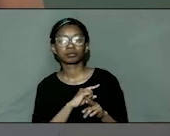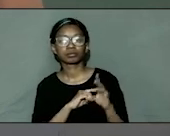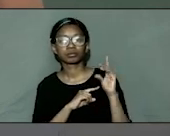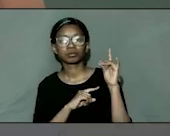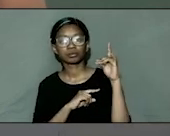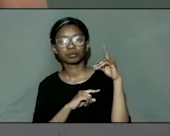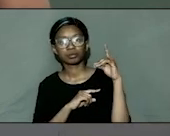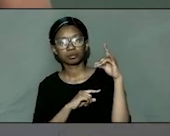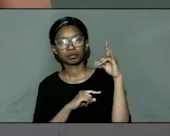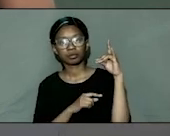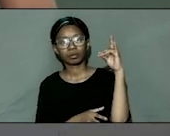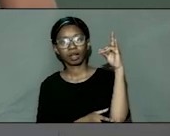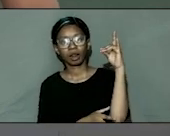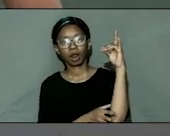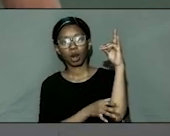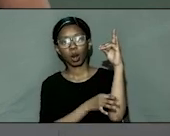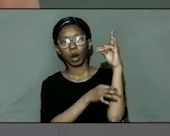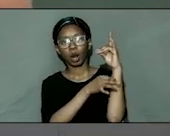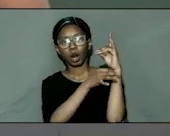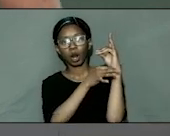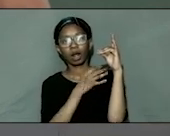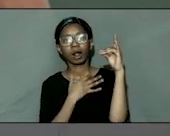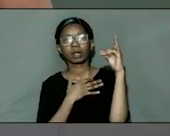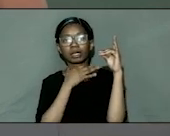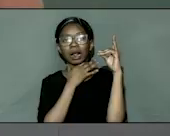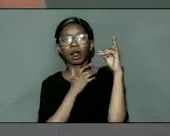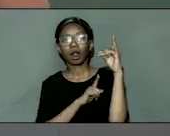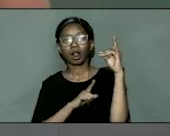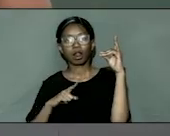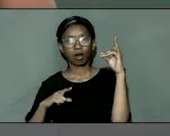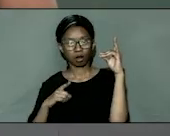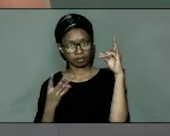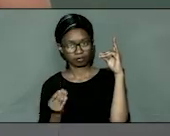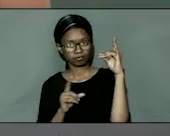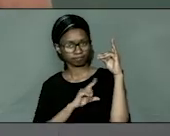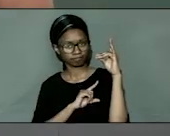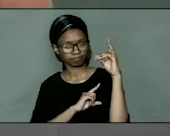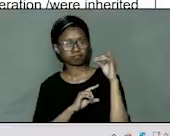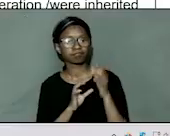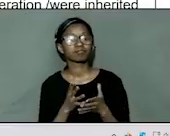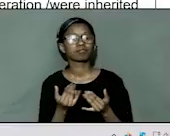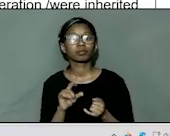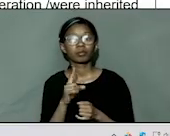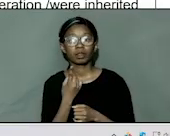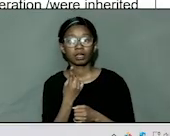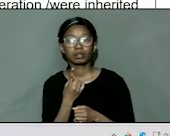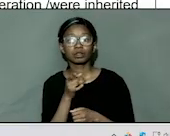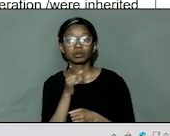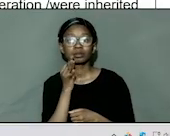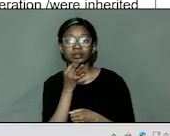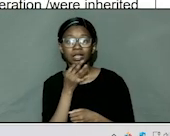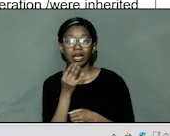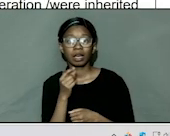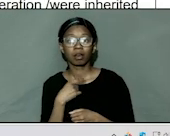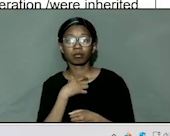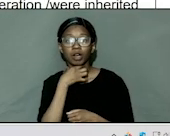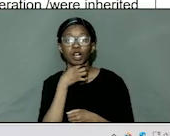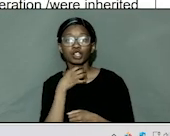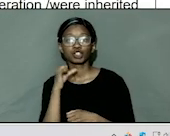have long necks. So you will state that all giraffes had short necks